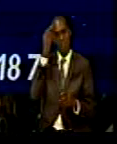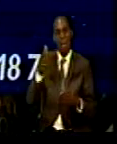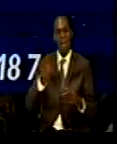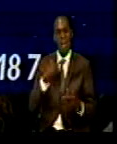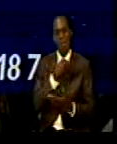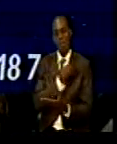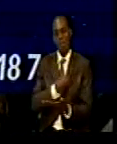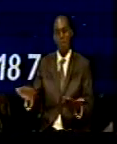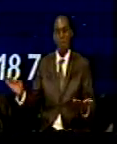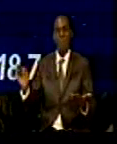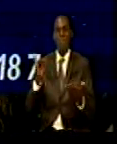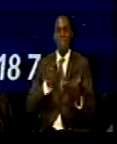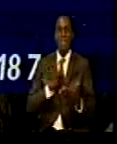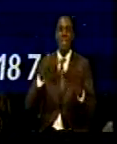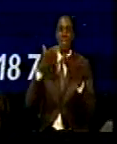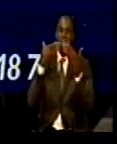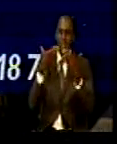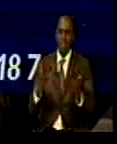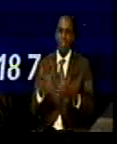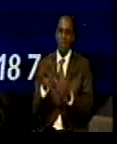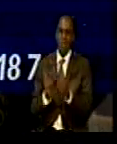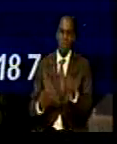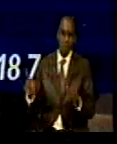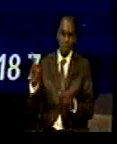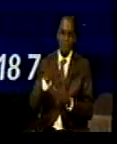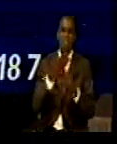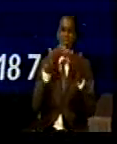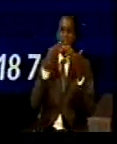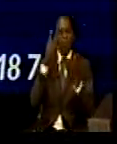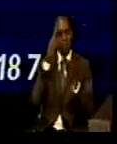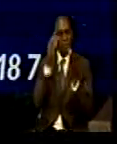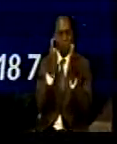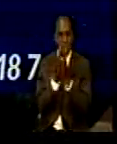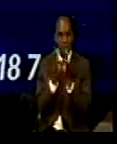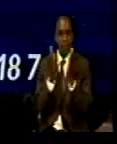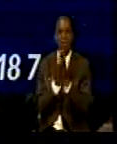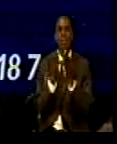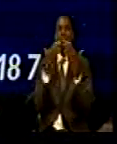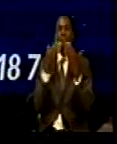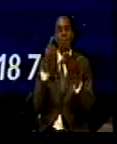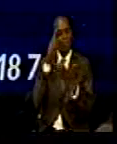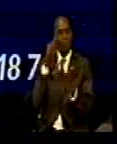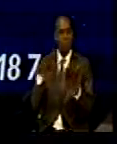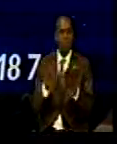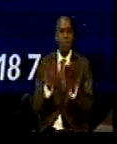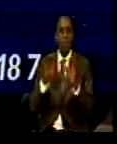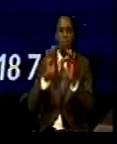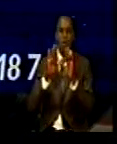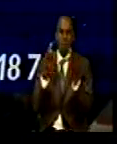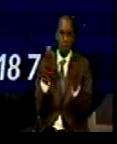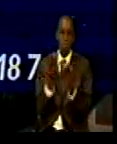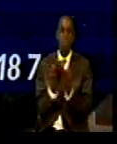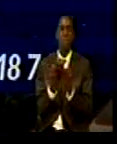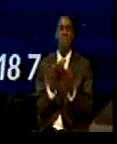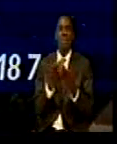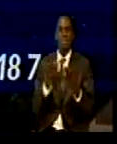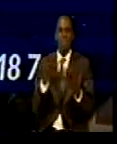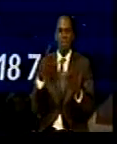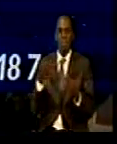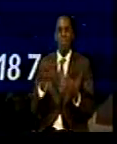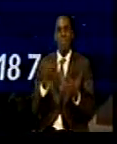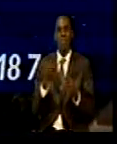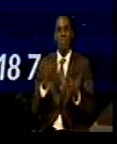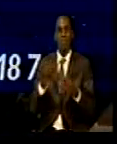you for everybody. I thank for the prayers. I thank for this wonderful family. And may God continue. The oil will never run